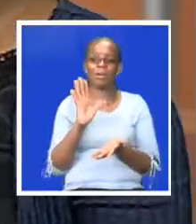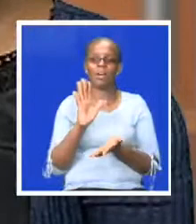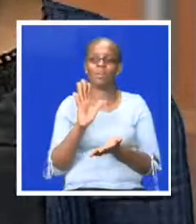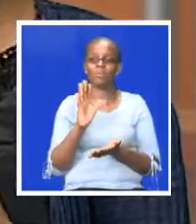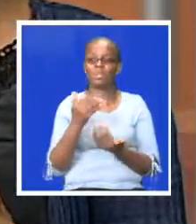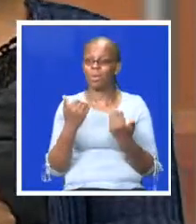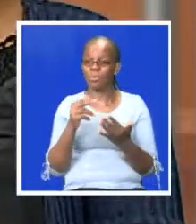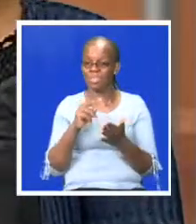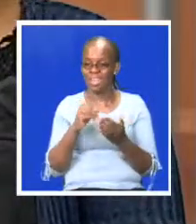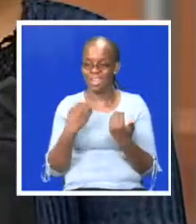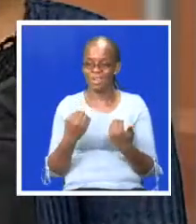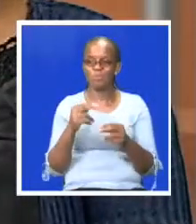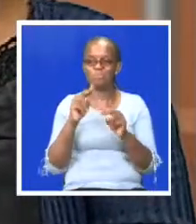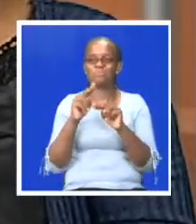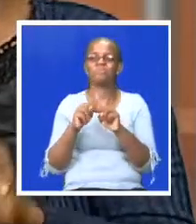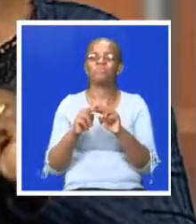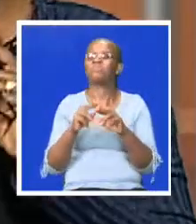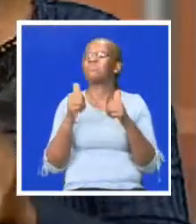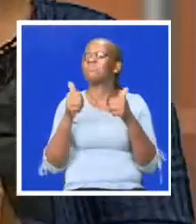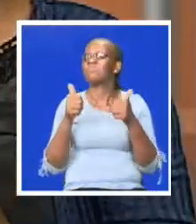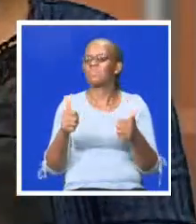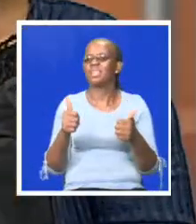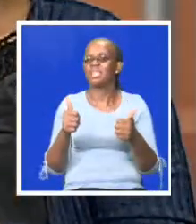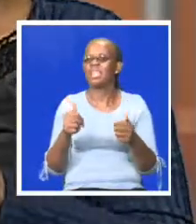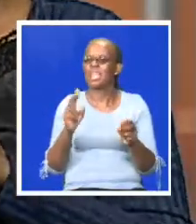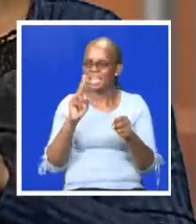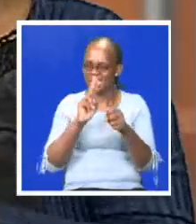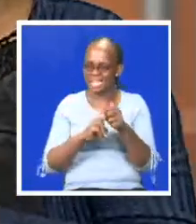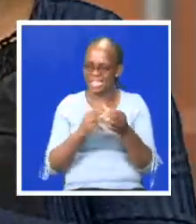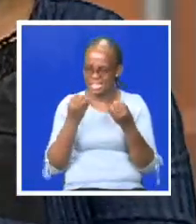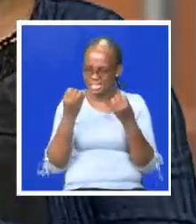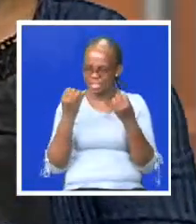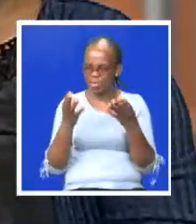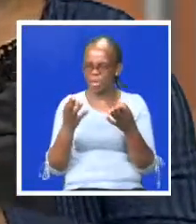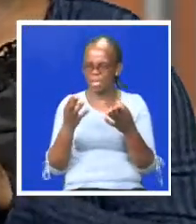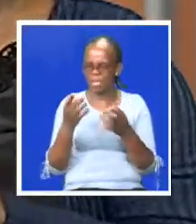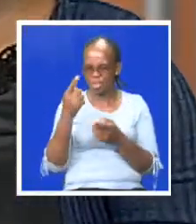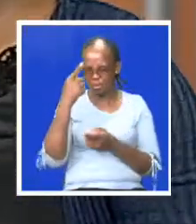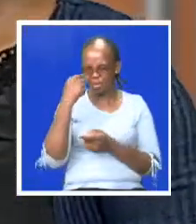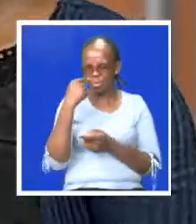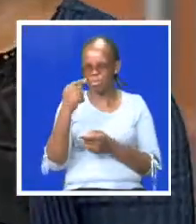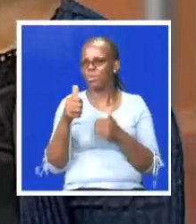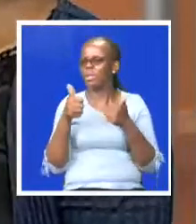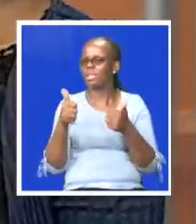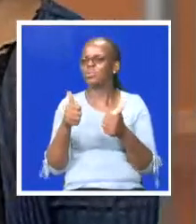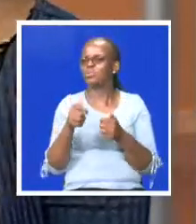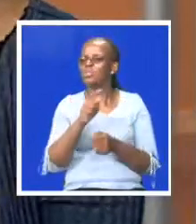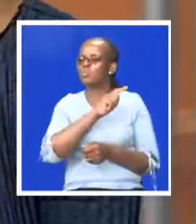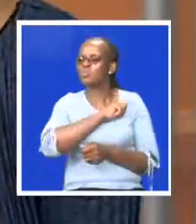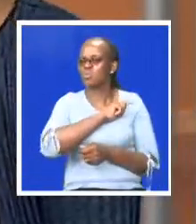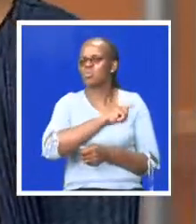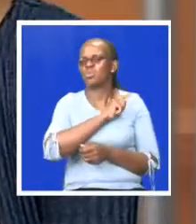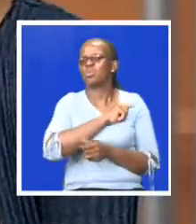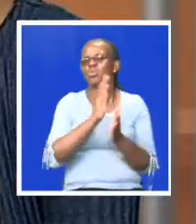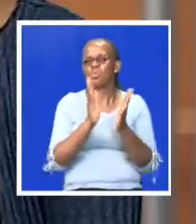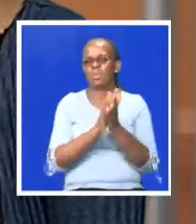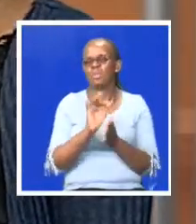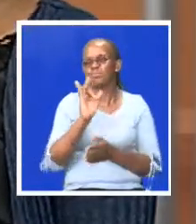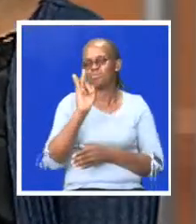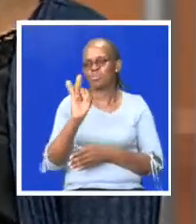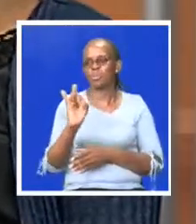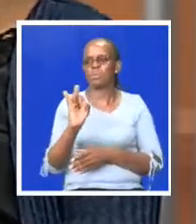let us count these eggs again so that we can be sure that they count up to number 10. Let us count again.